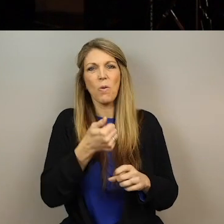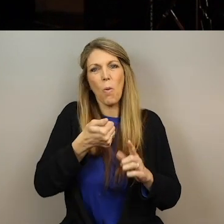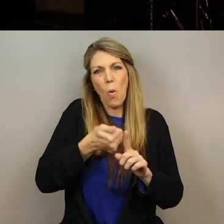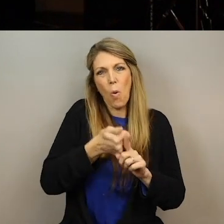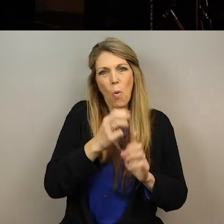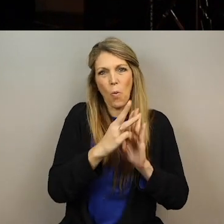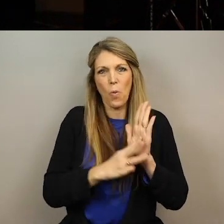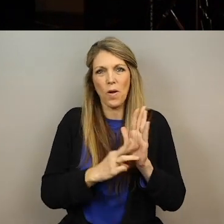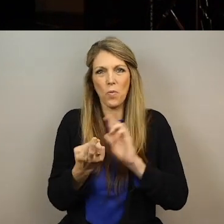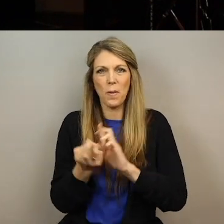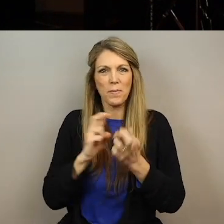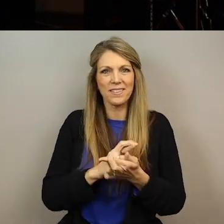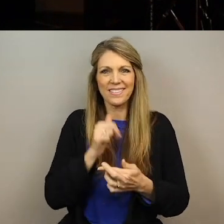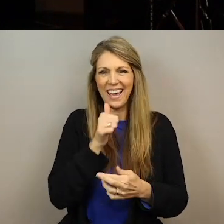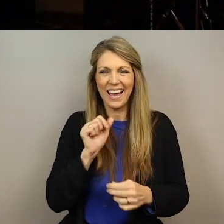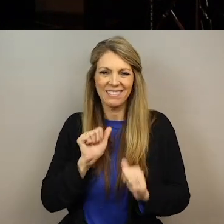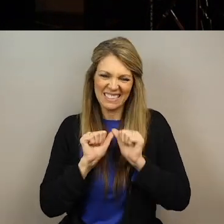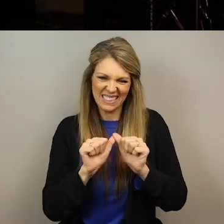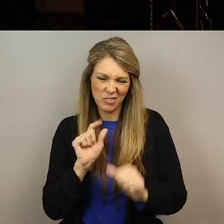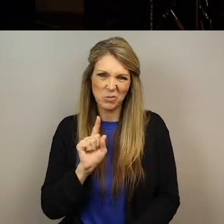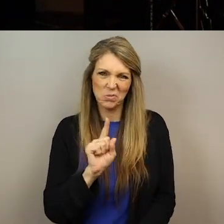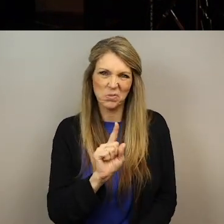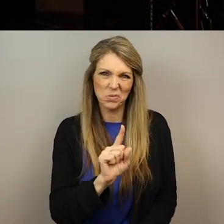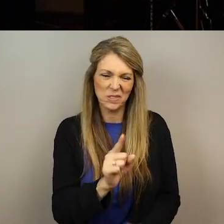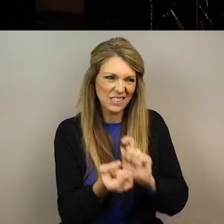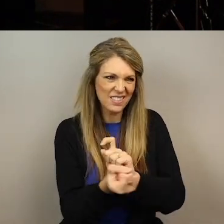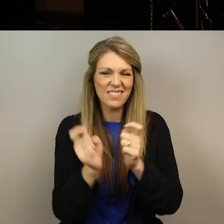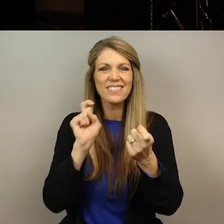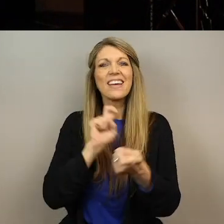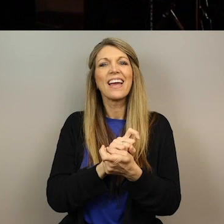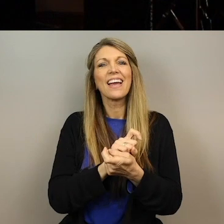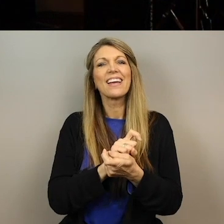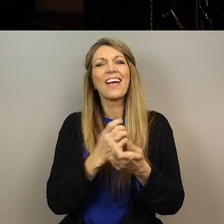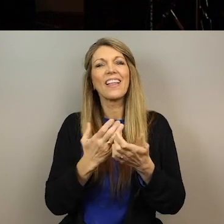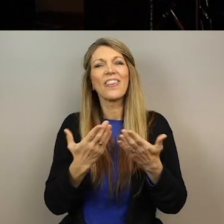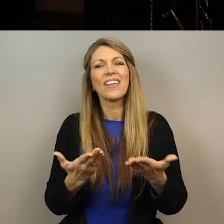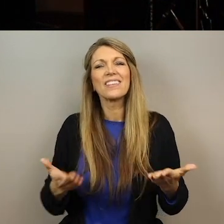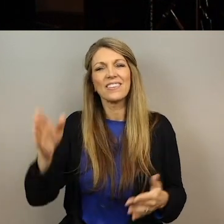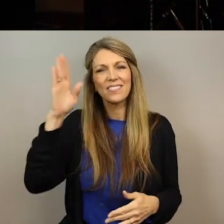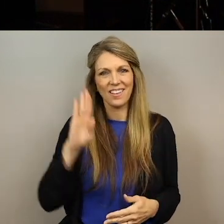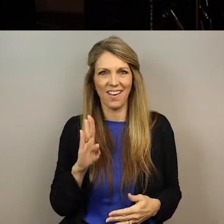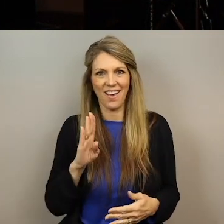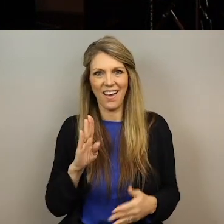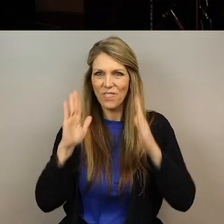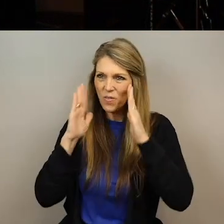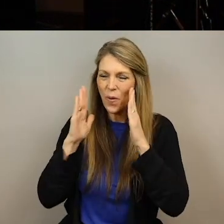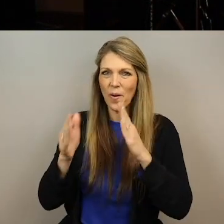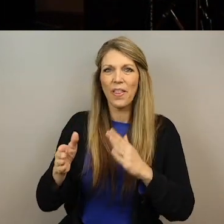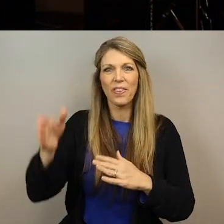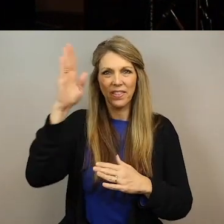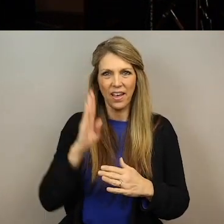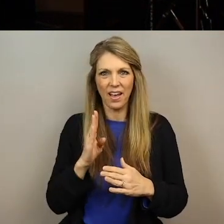says, I'm not gonna keep going down that path. I want to turn and embrace the things of God. I want to turn and